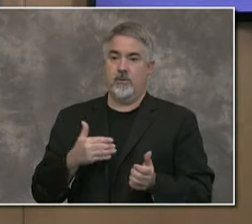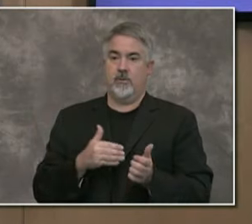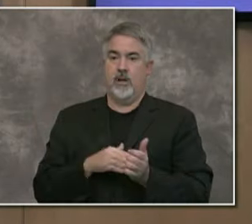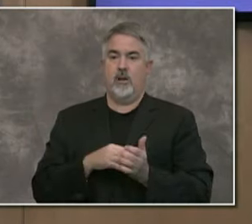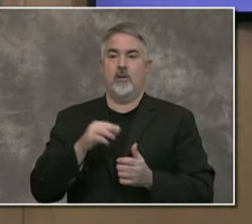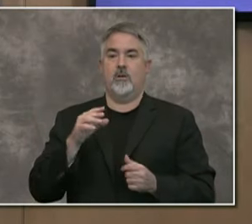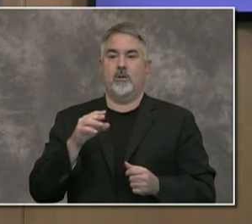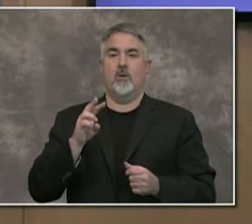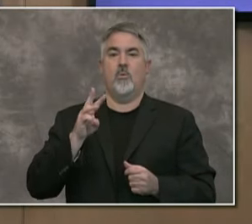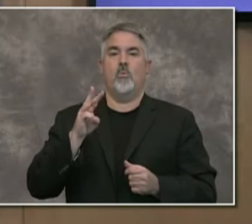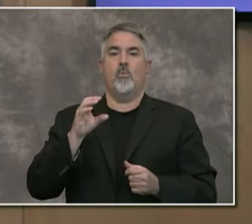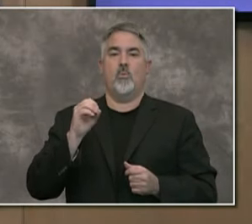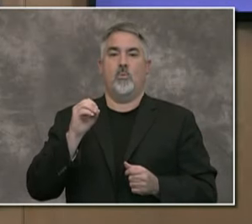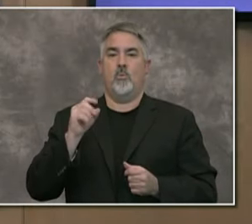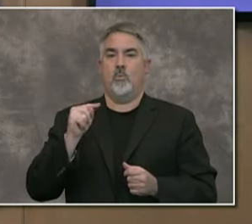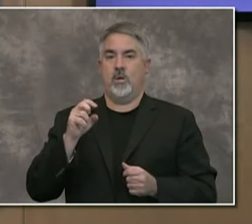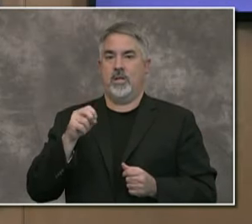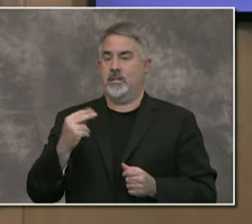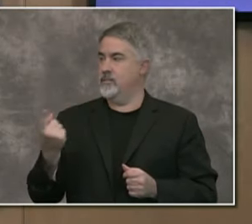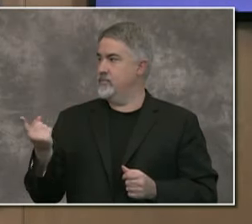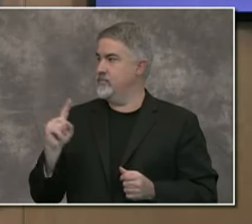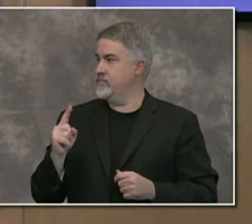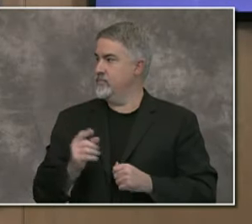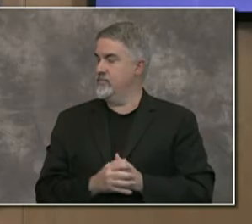Public Health Officer's report. Thank you.